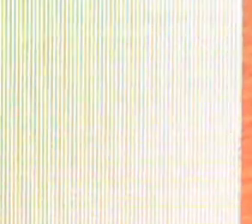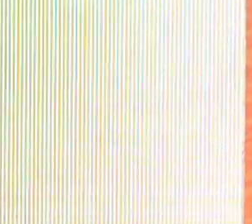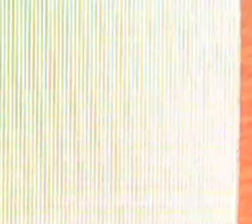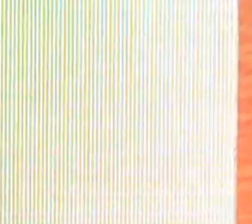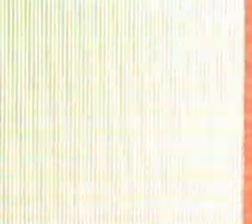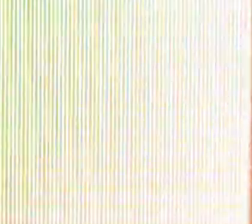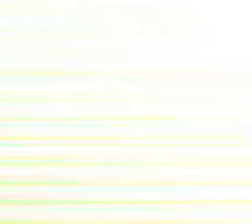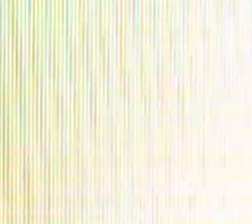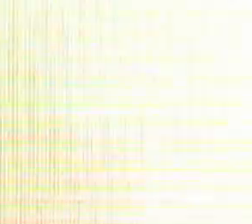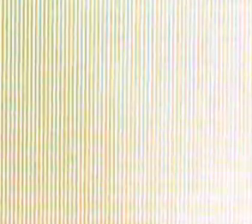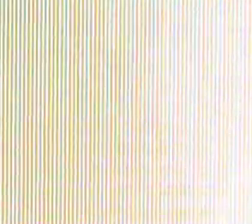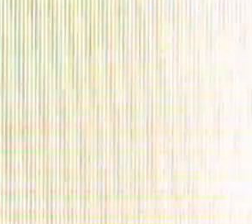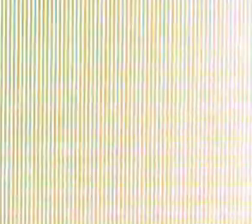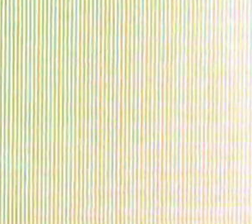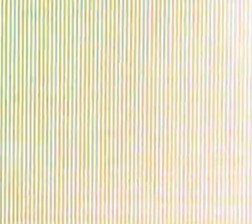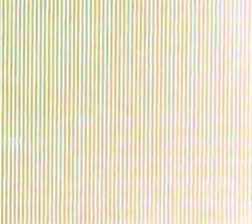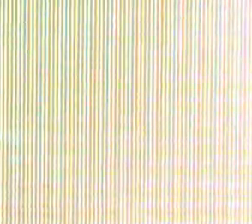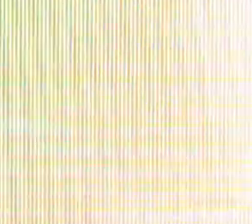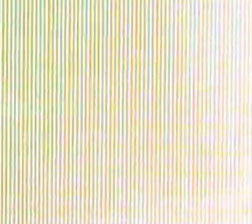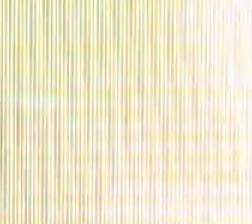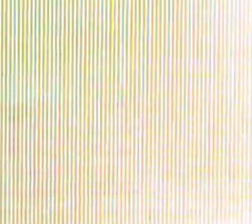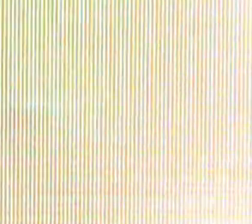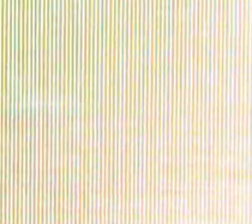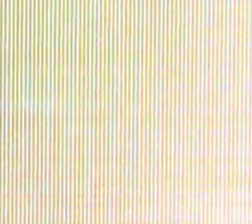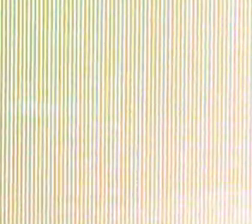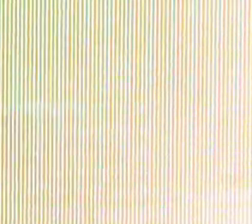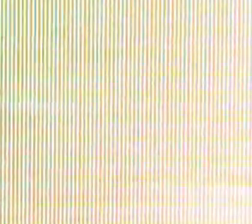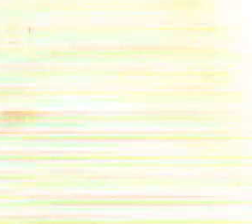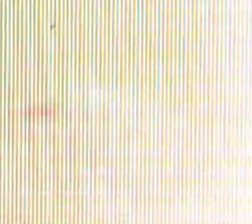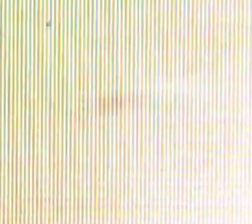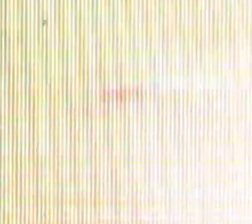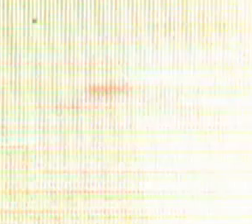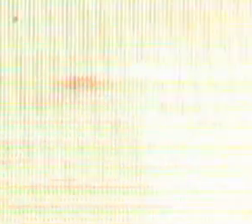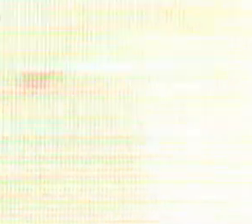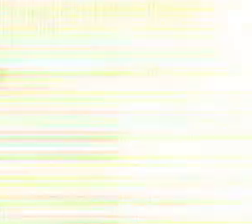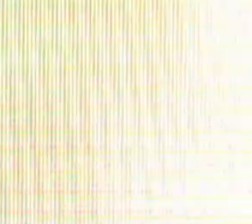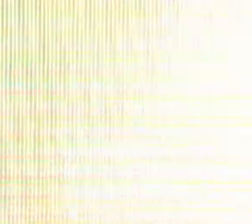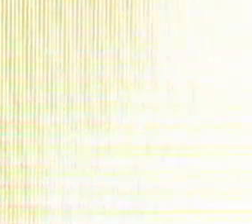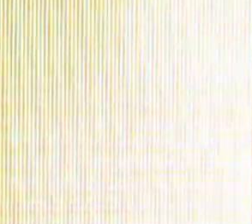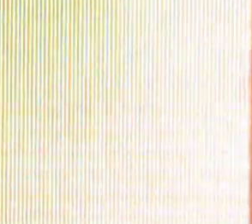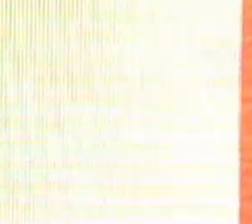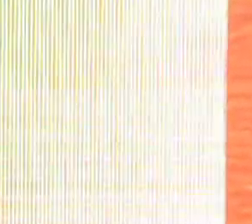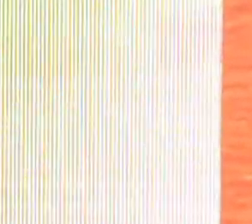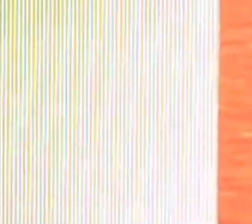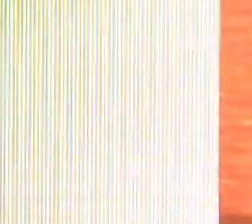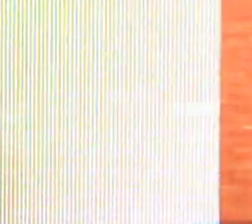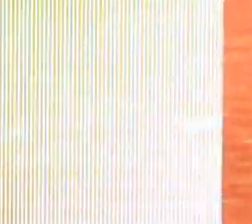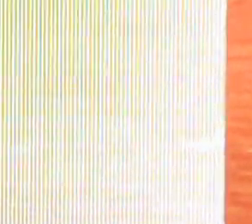the issue of inclusion and all of that. And all I am is a storyteller. So, it's sort of